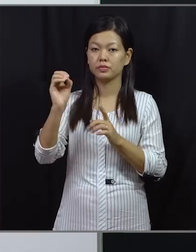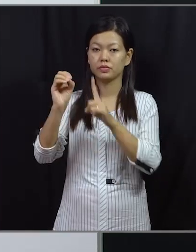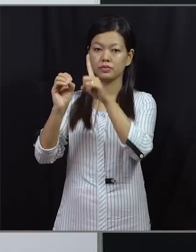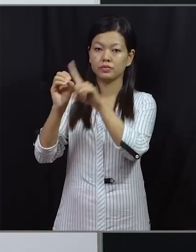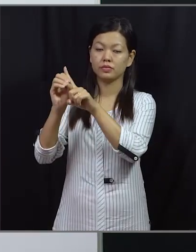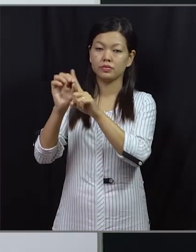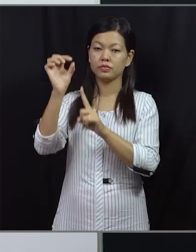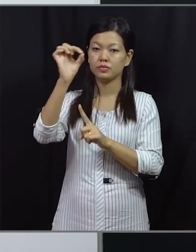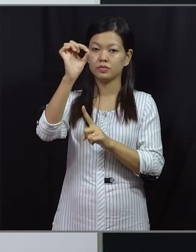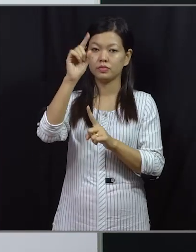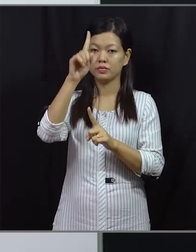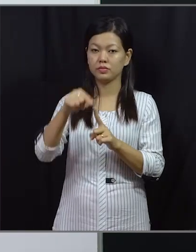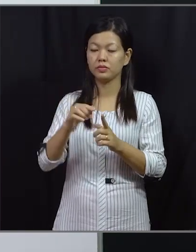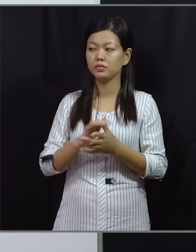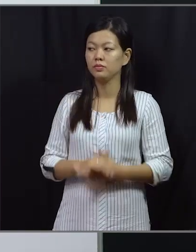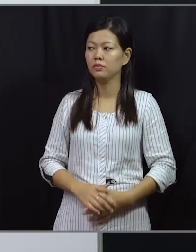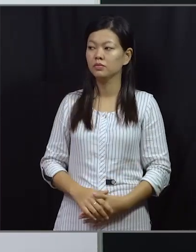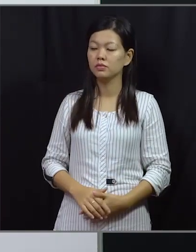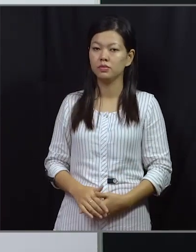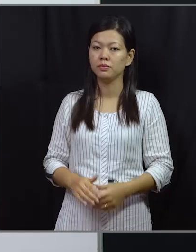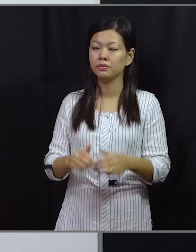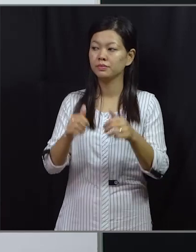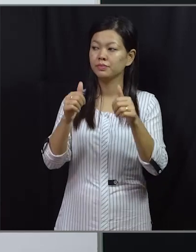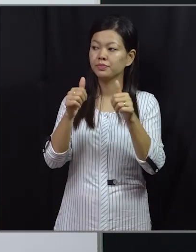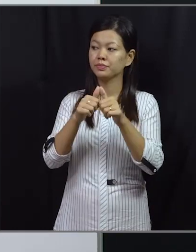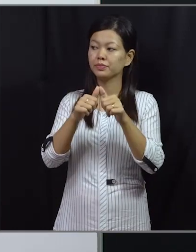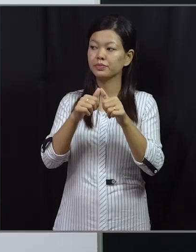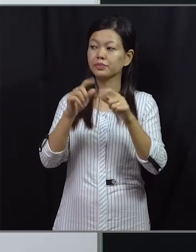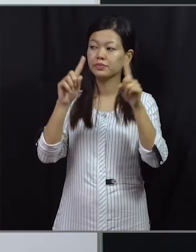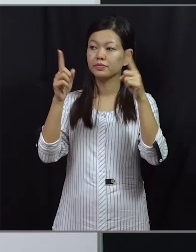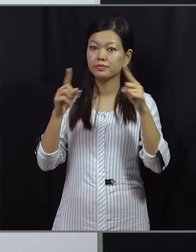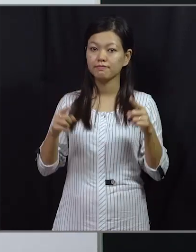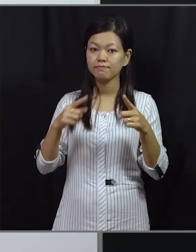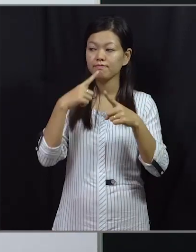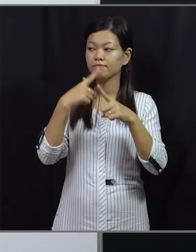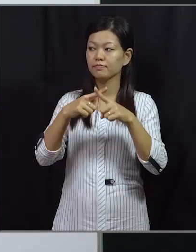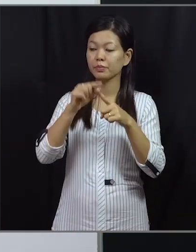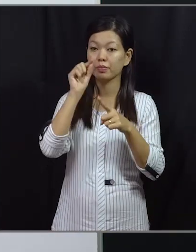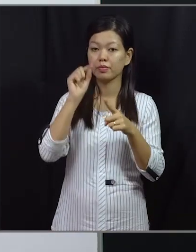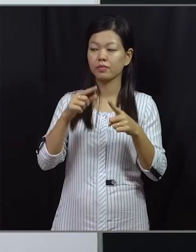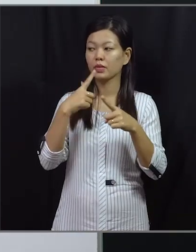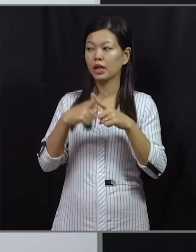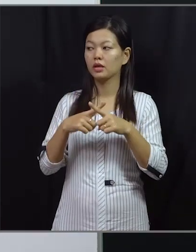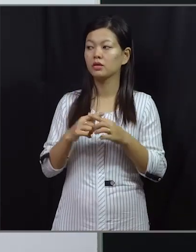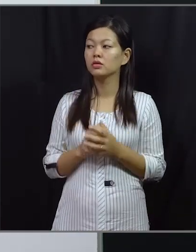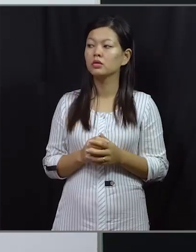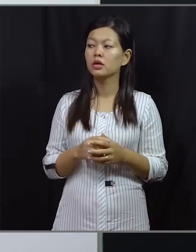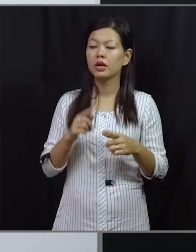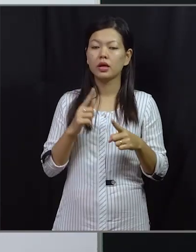A is the set of all x such that x is a prime number.